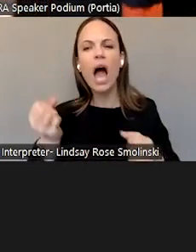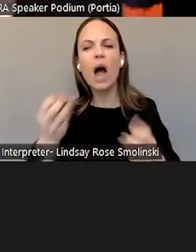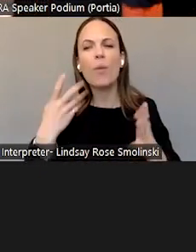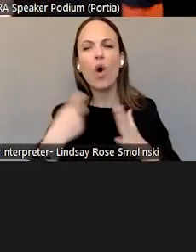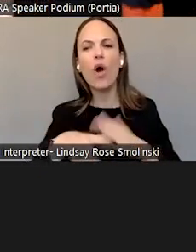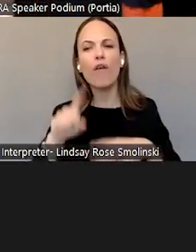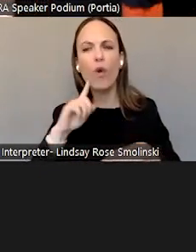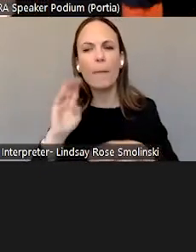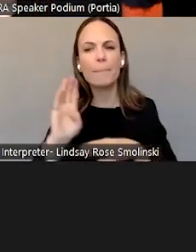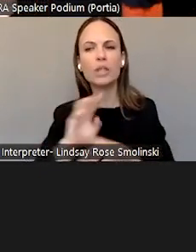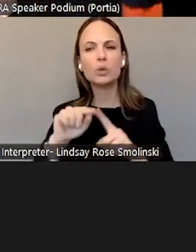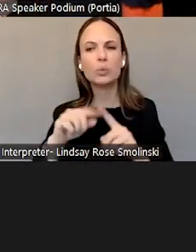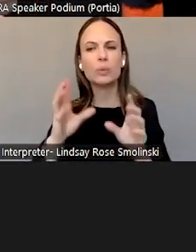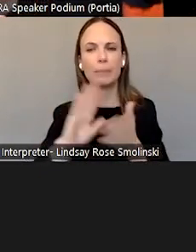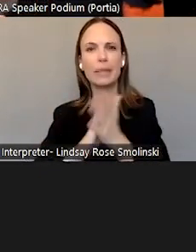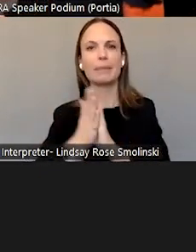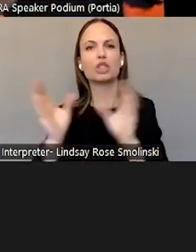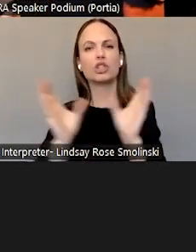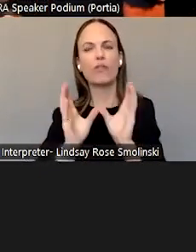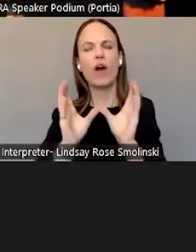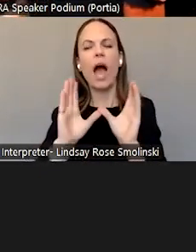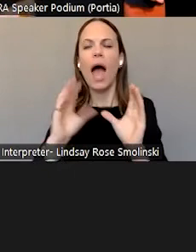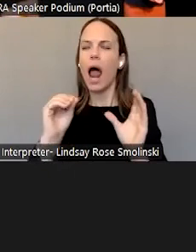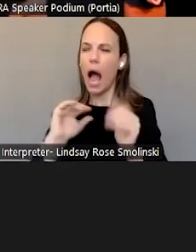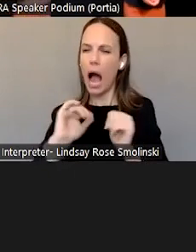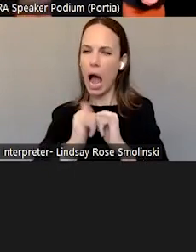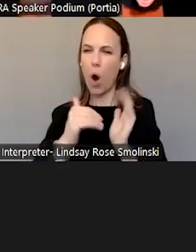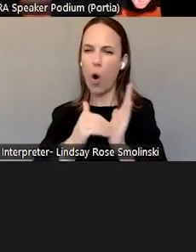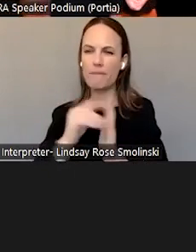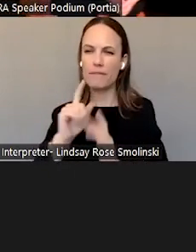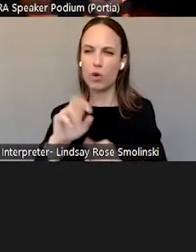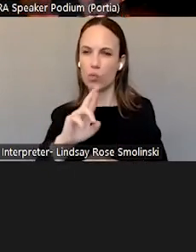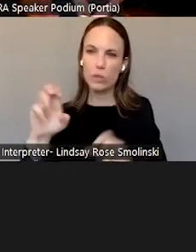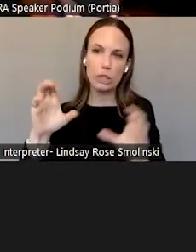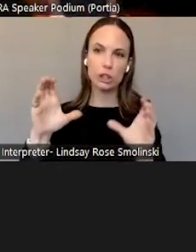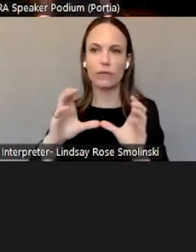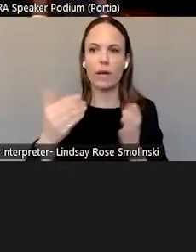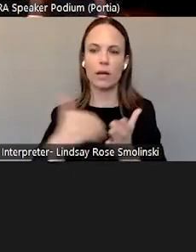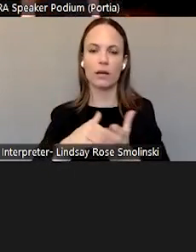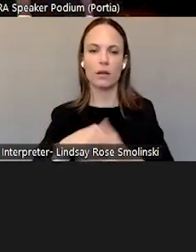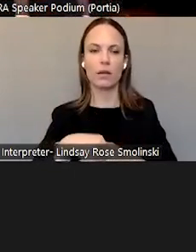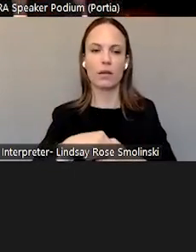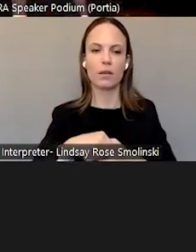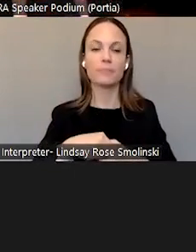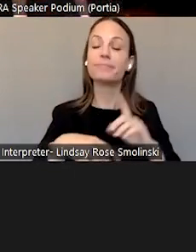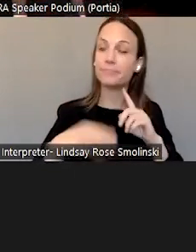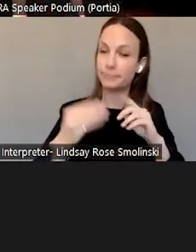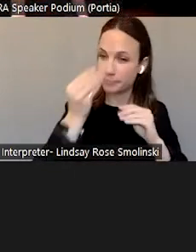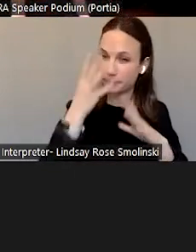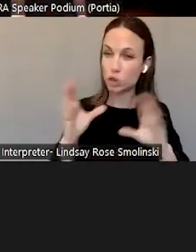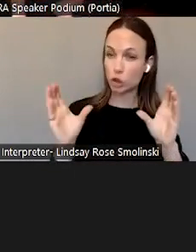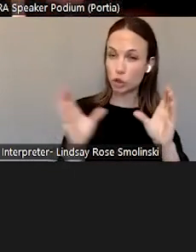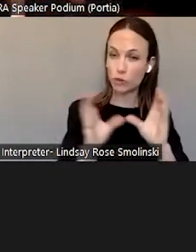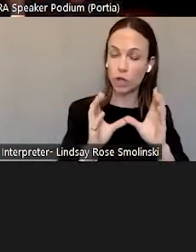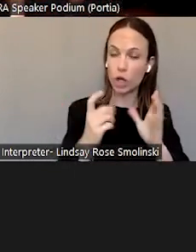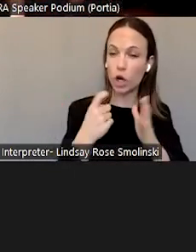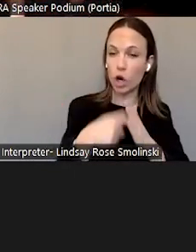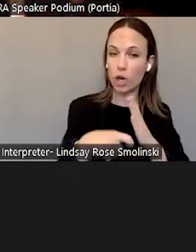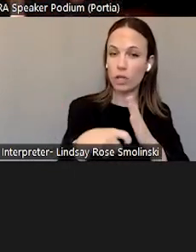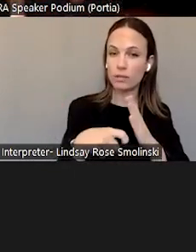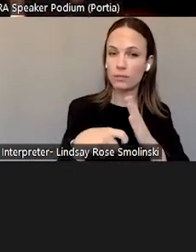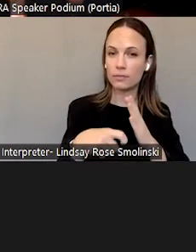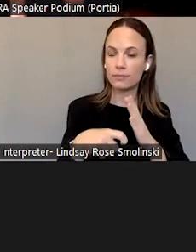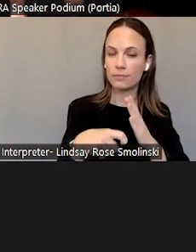a business to get certified and how often do they have to get recertified? Yeah, so the certification cost is